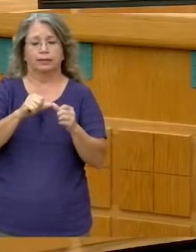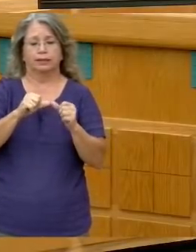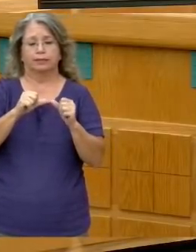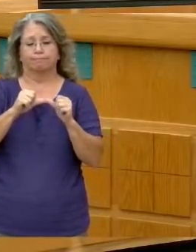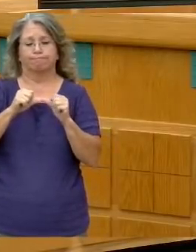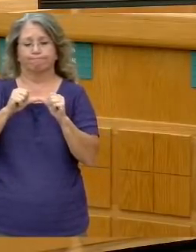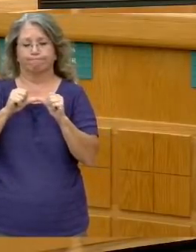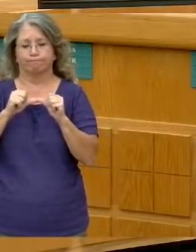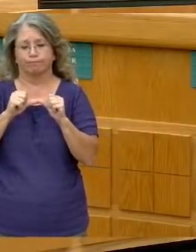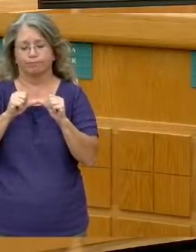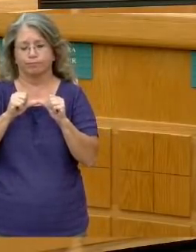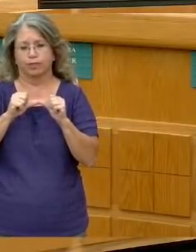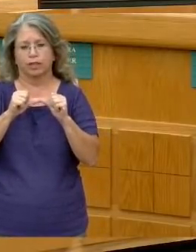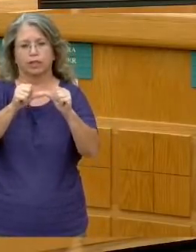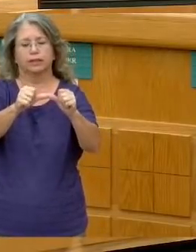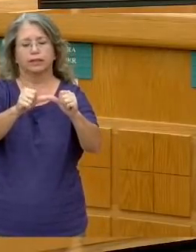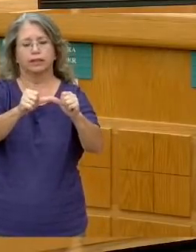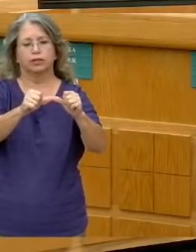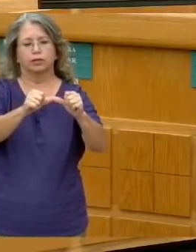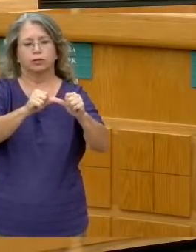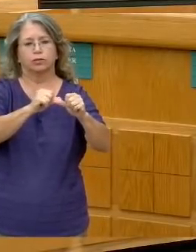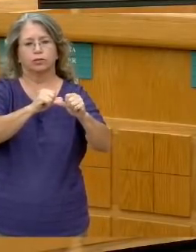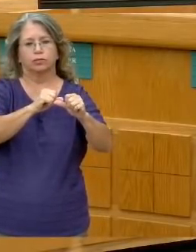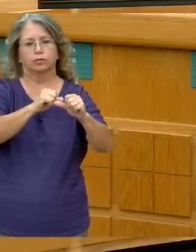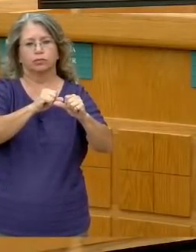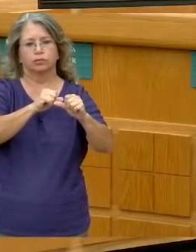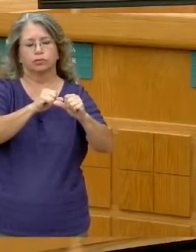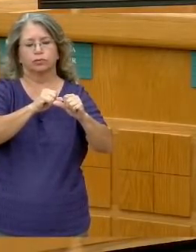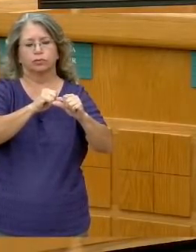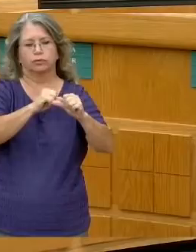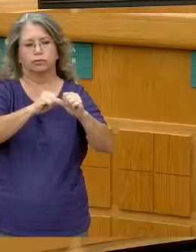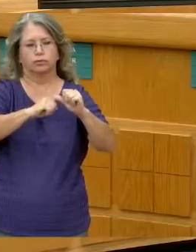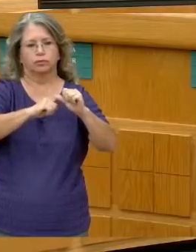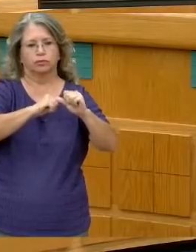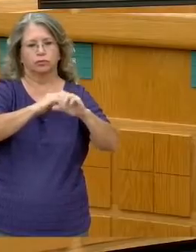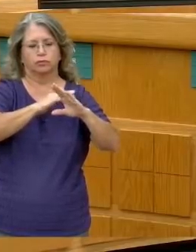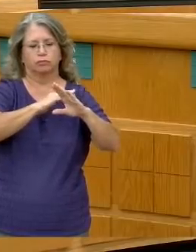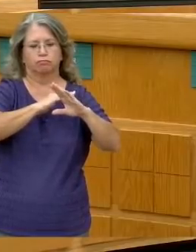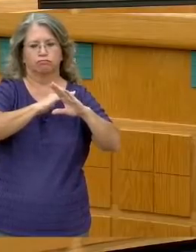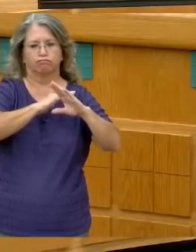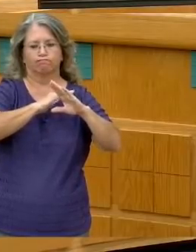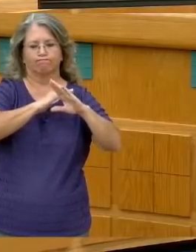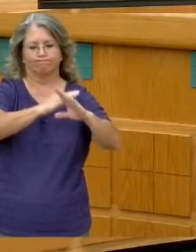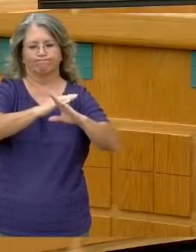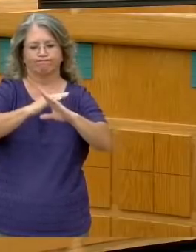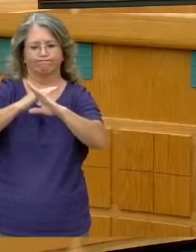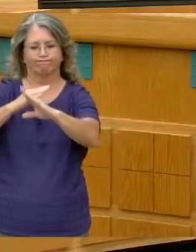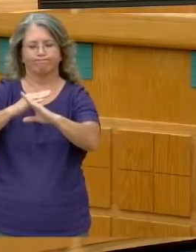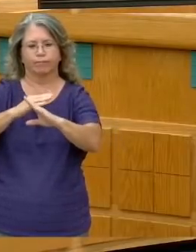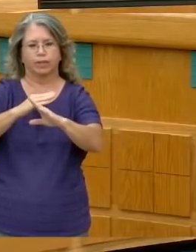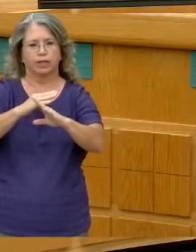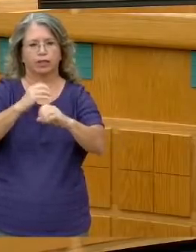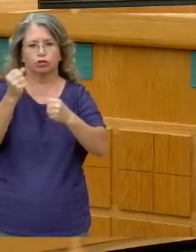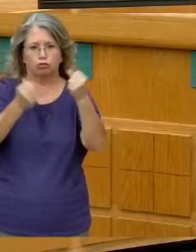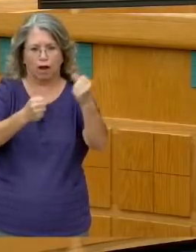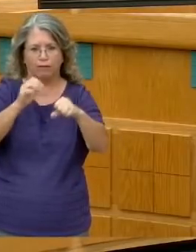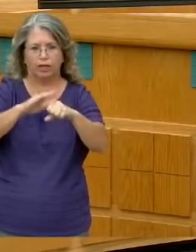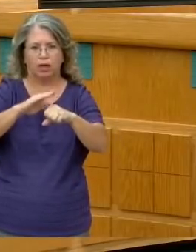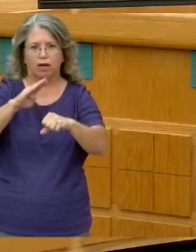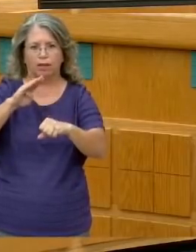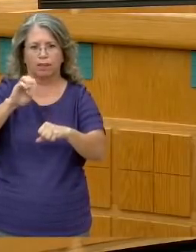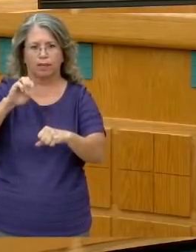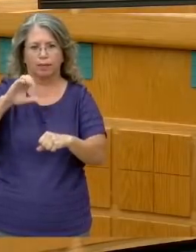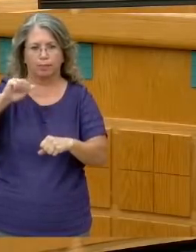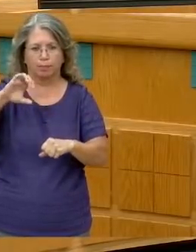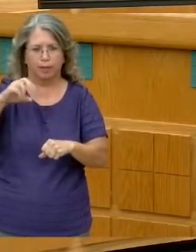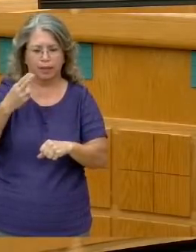the restrictions of vehicles on our beach for the next 2 weeks, or until